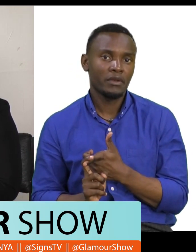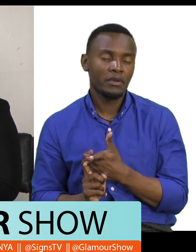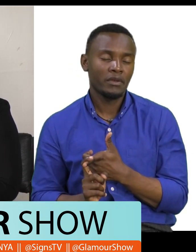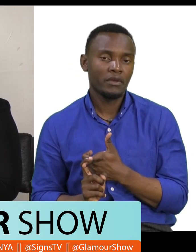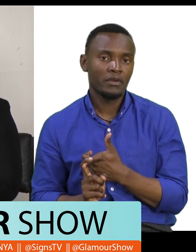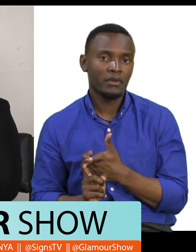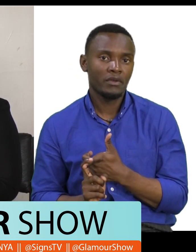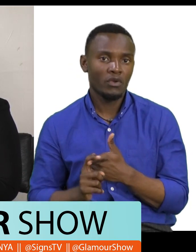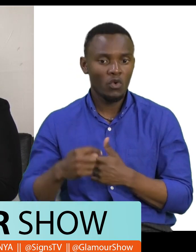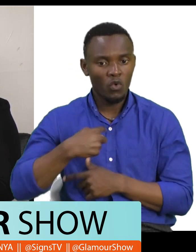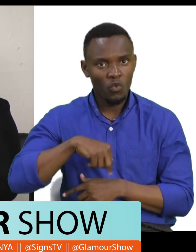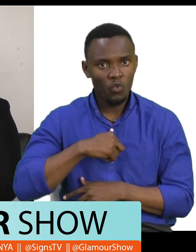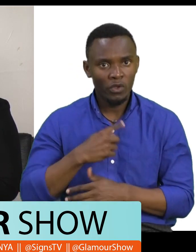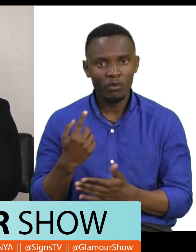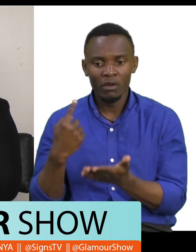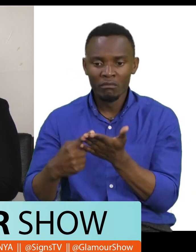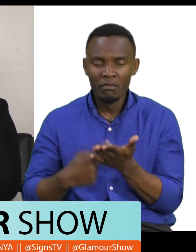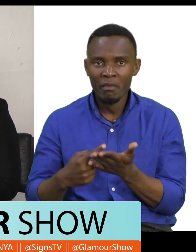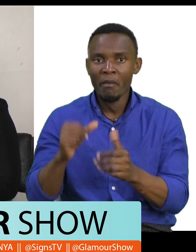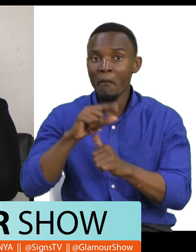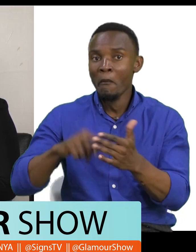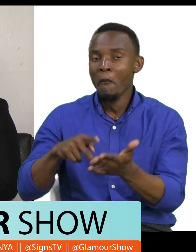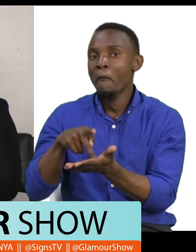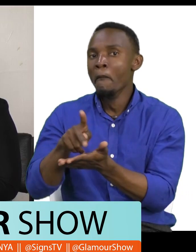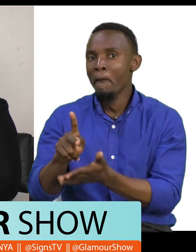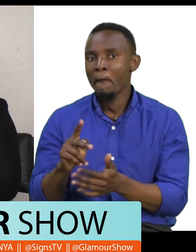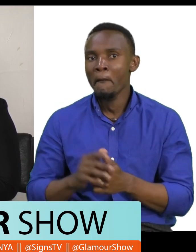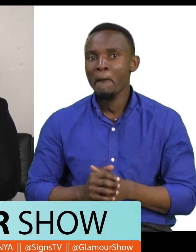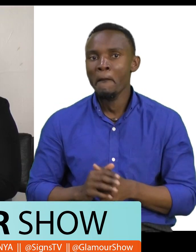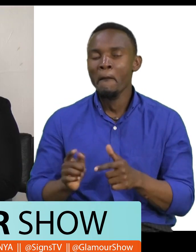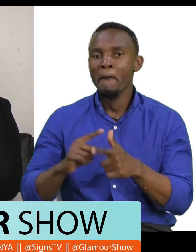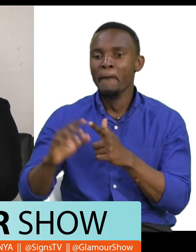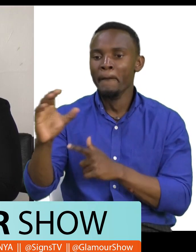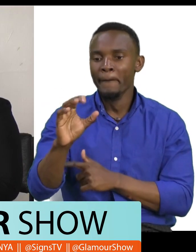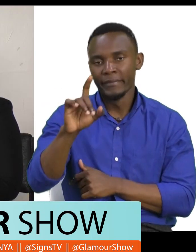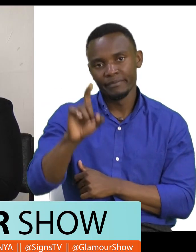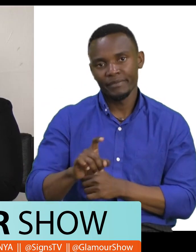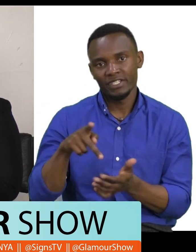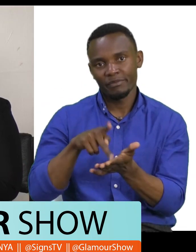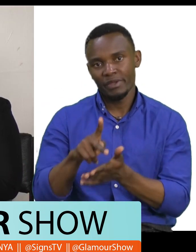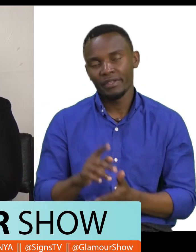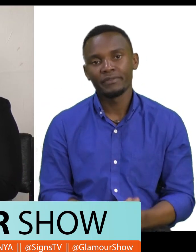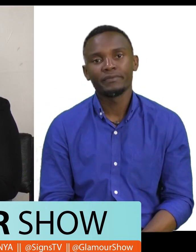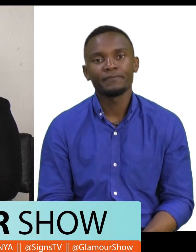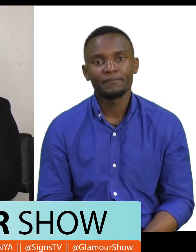also we negotiate about payment. So the client has to